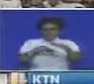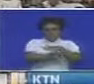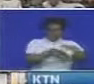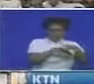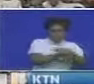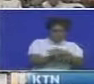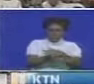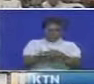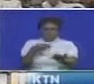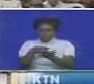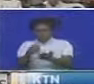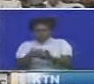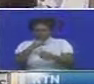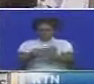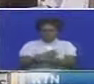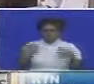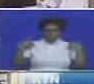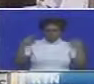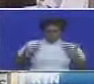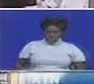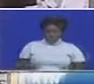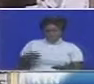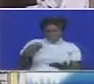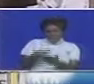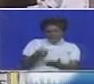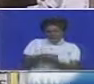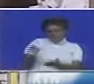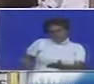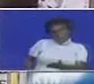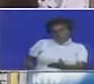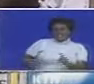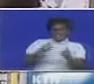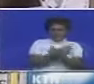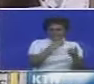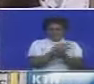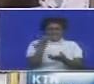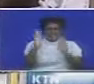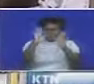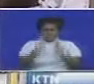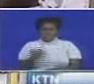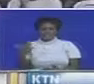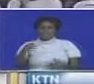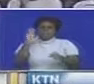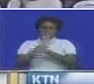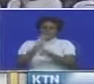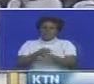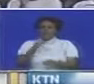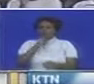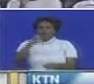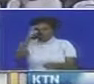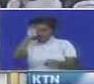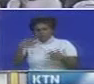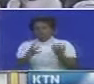tuition fees, books, uniforms, pocket money, shopping, among other essentials. Most of the children were either orphaned or from